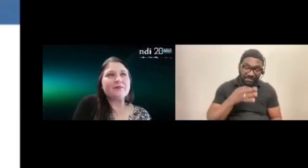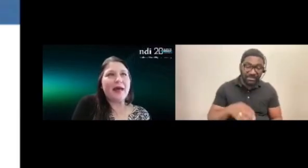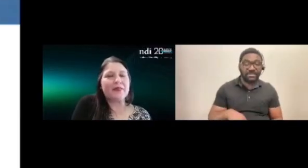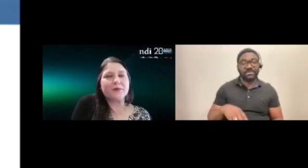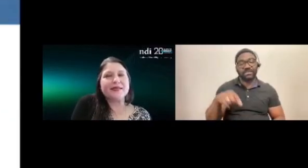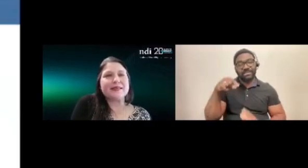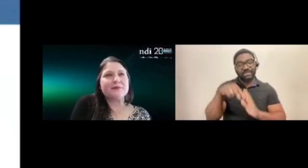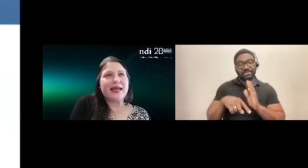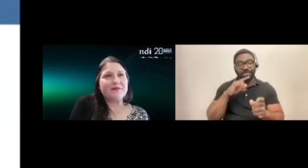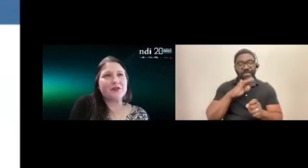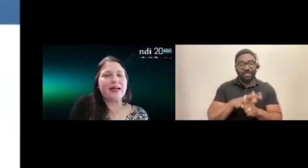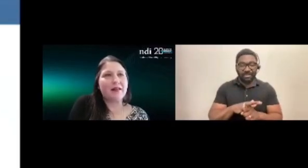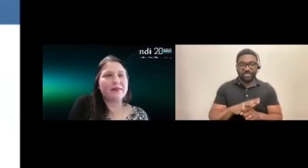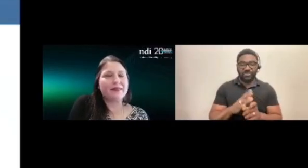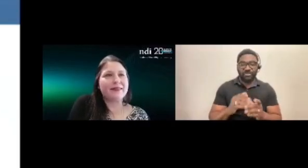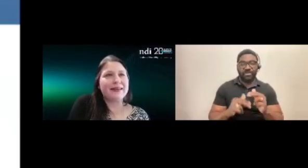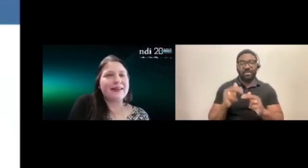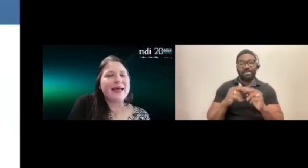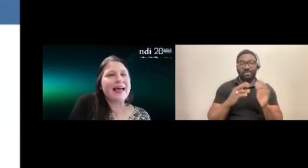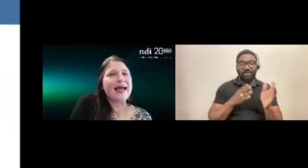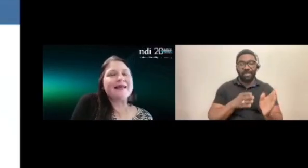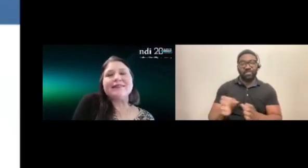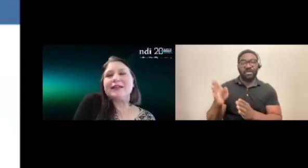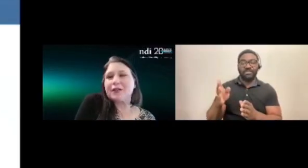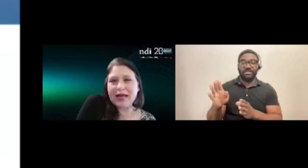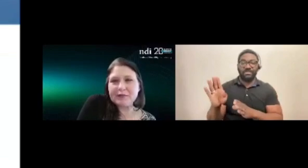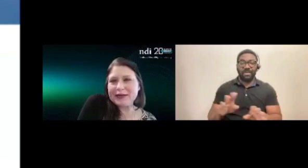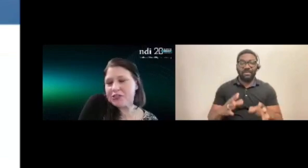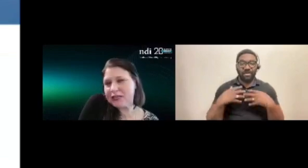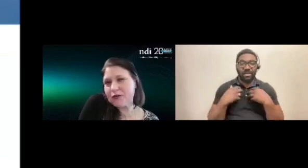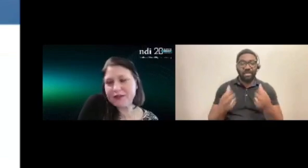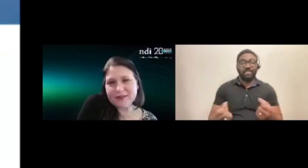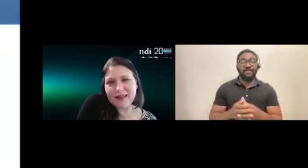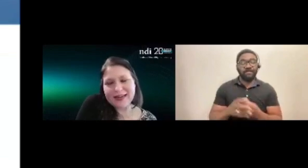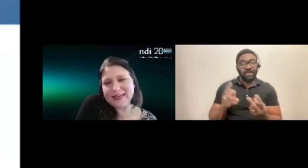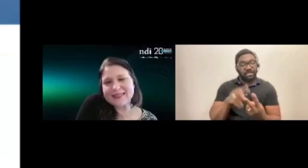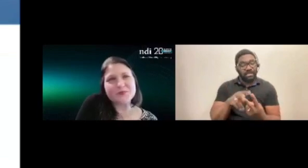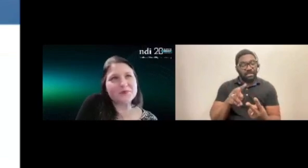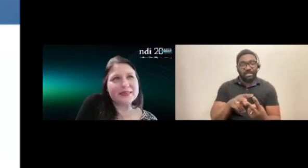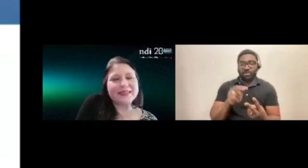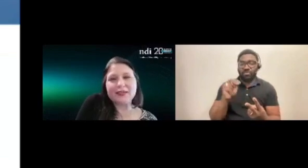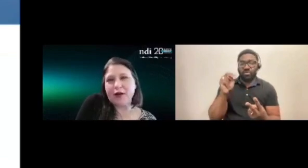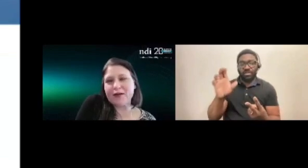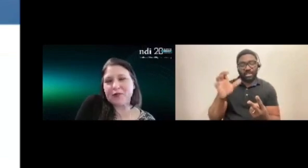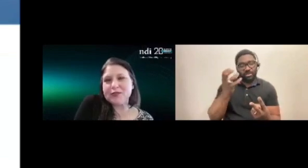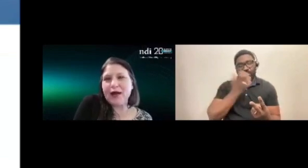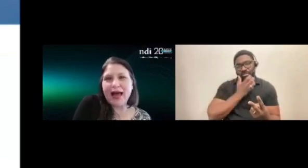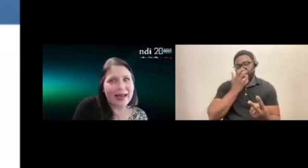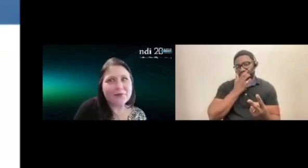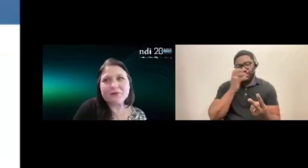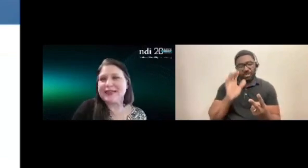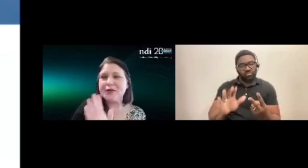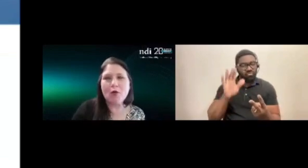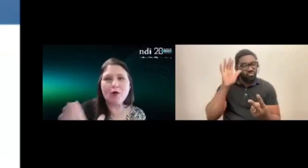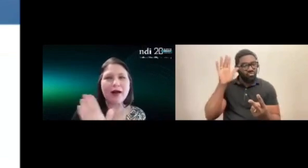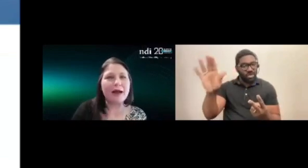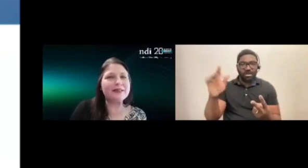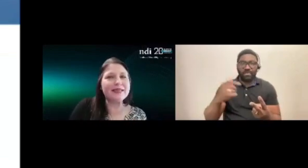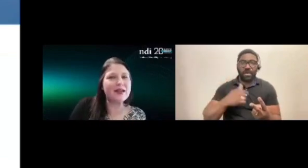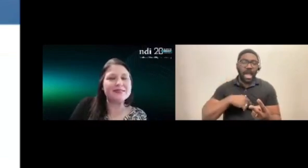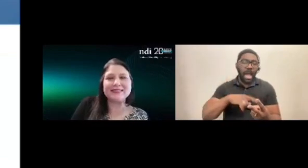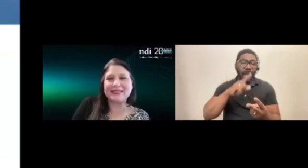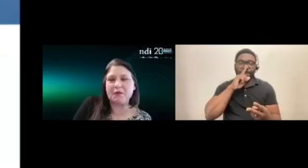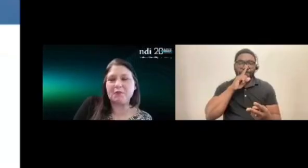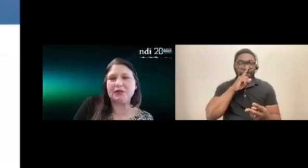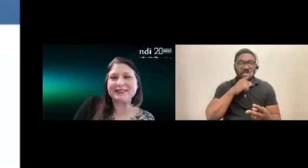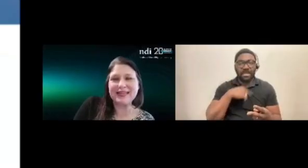building meaningful pathways in behavioral health. And their collaboration in North Carolina is really incredible. So I will say no more. I